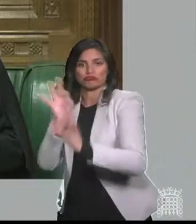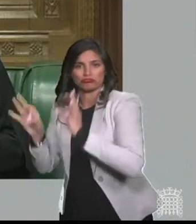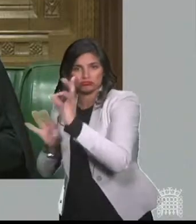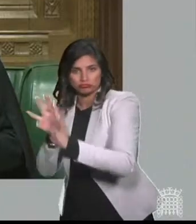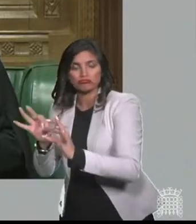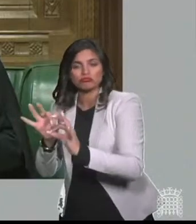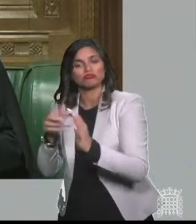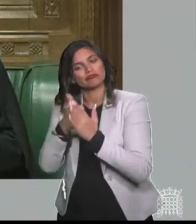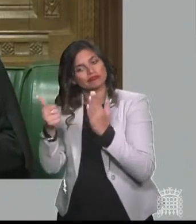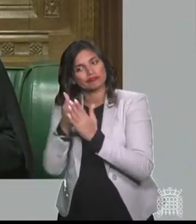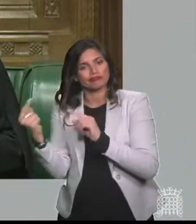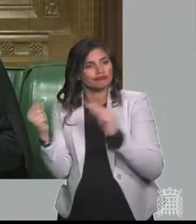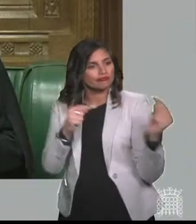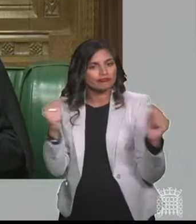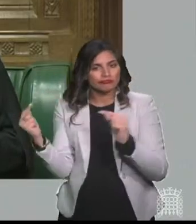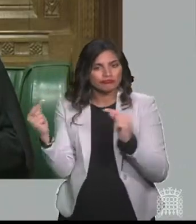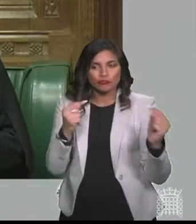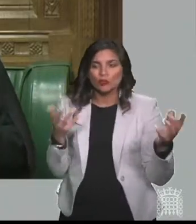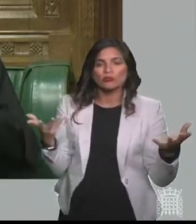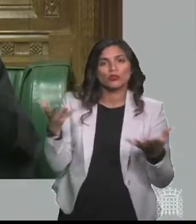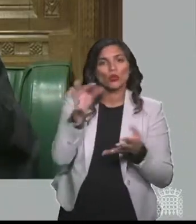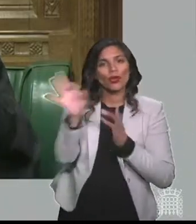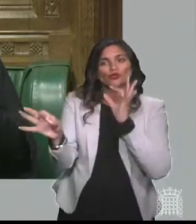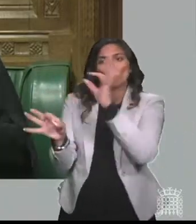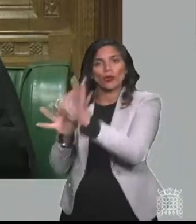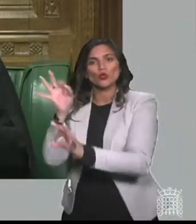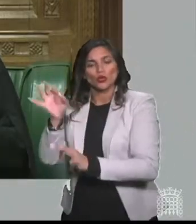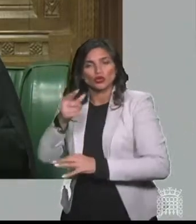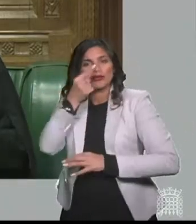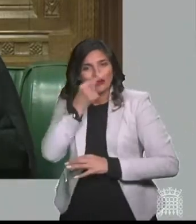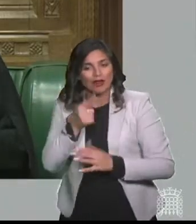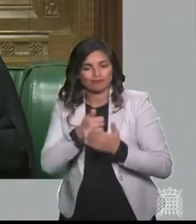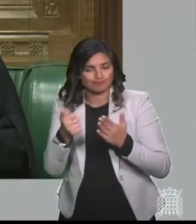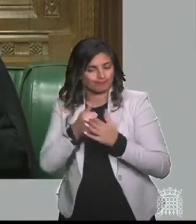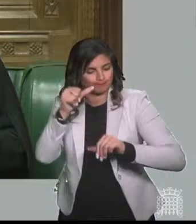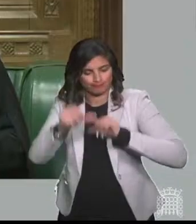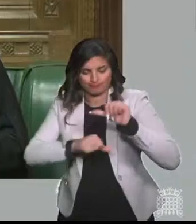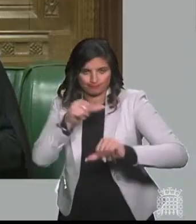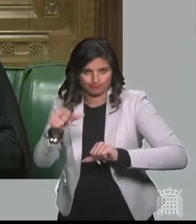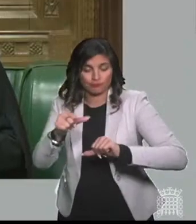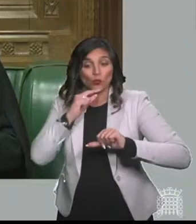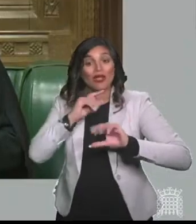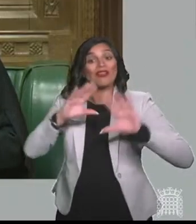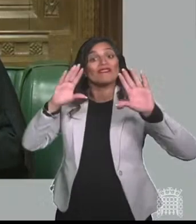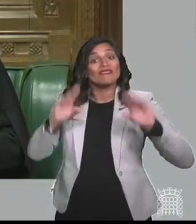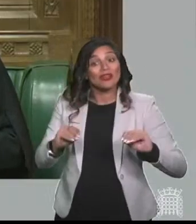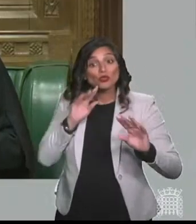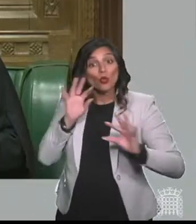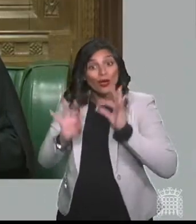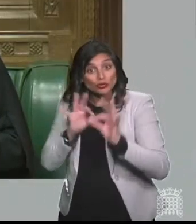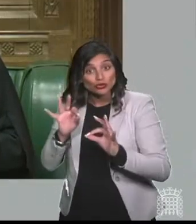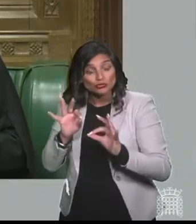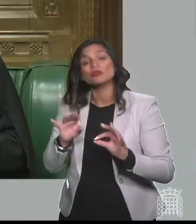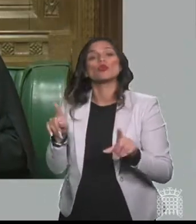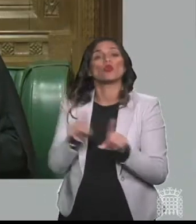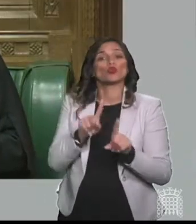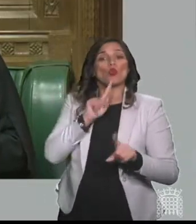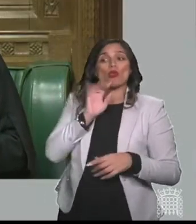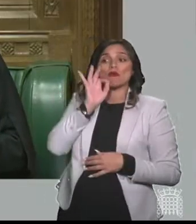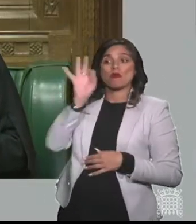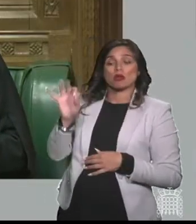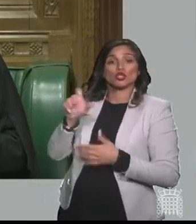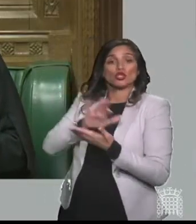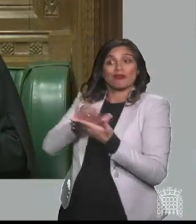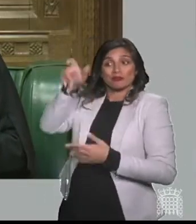usual pattern for a ministerial statement. At the end of questions on the statement, the Chancellor will be called to move a motion under